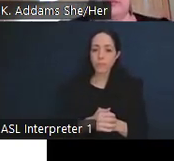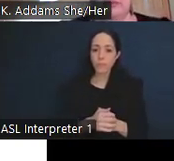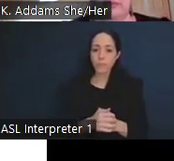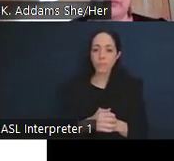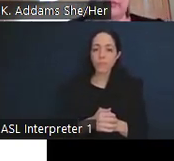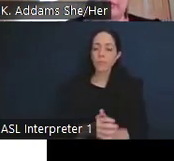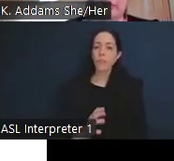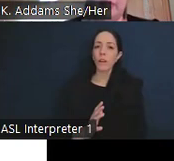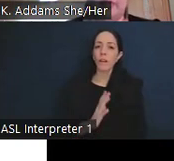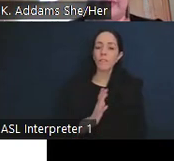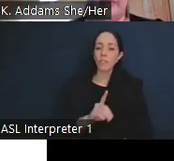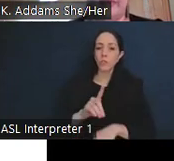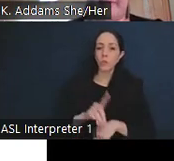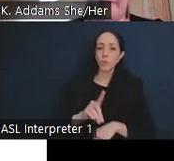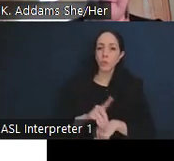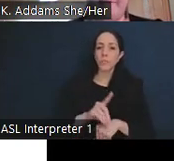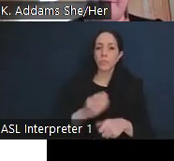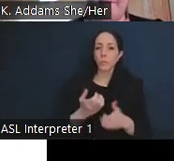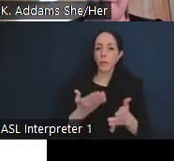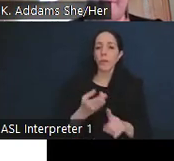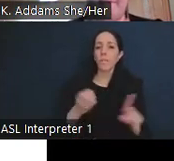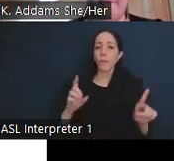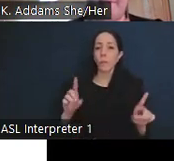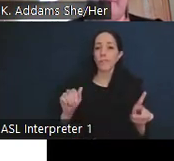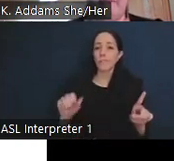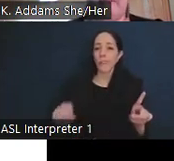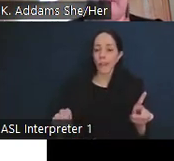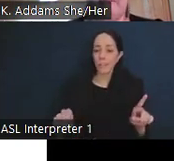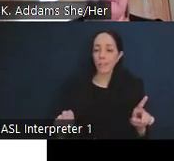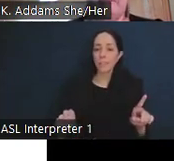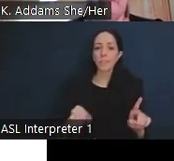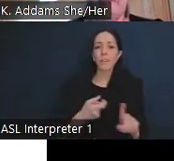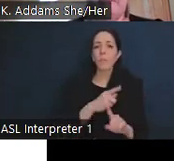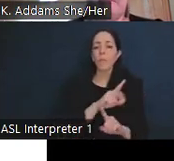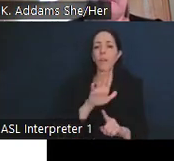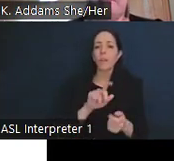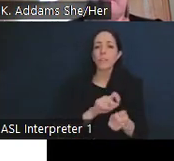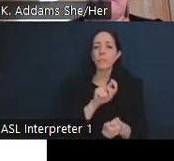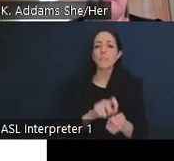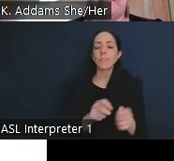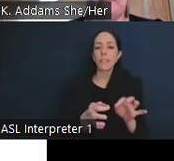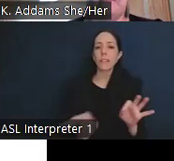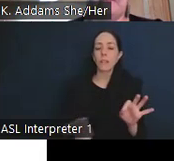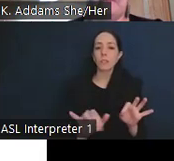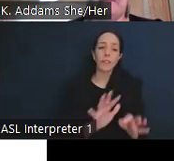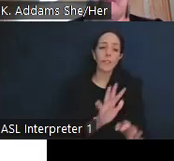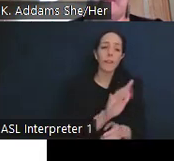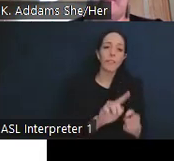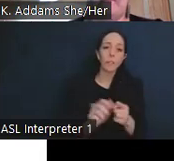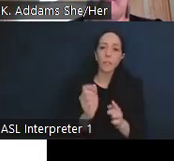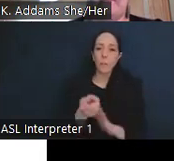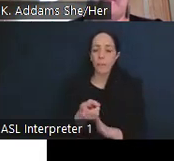official duties recommendation from DAS about their specific language of 5 or 10 minutes is normally de